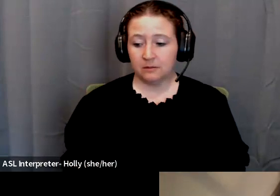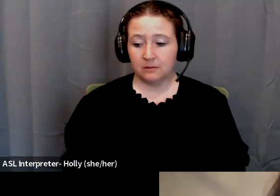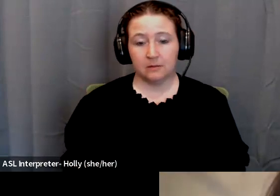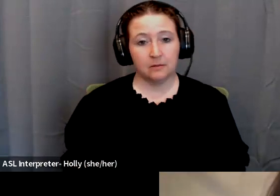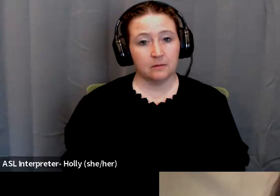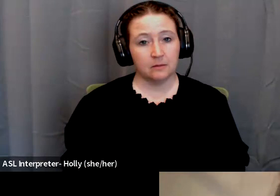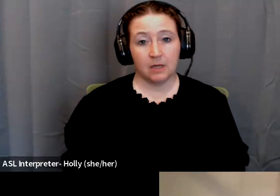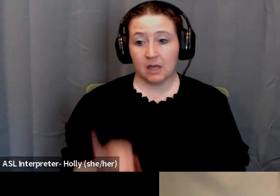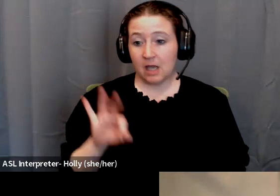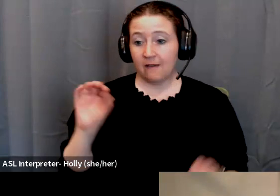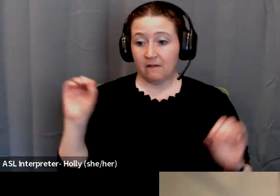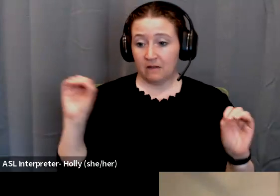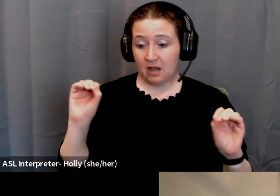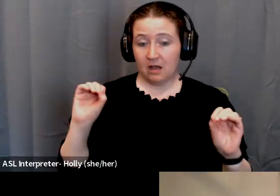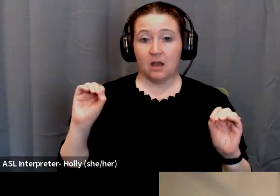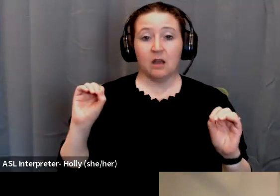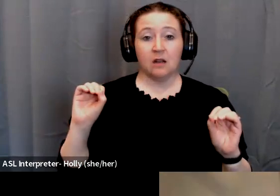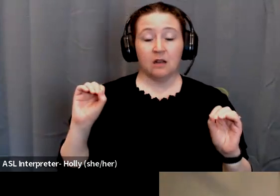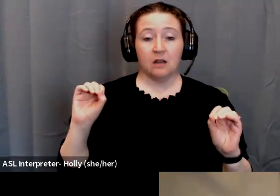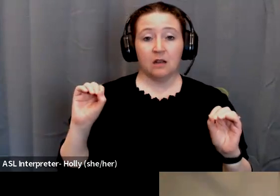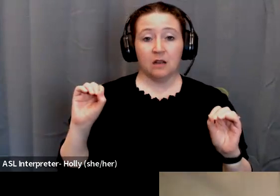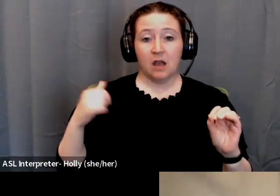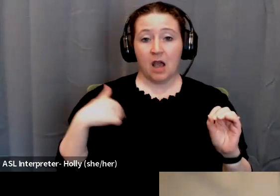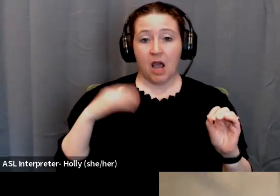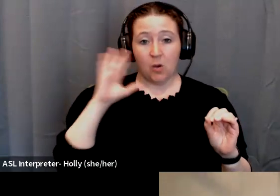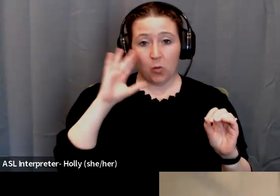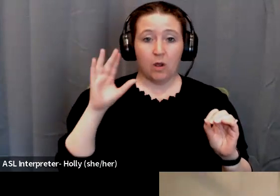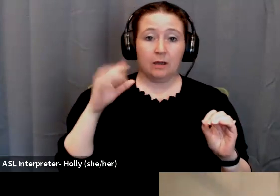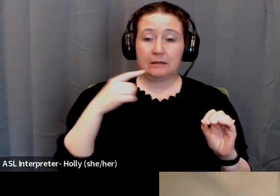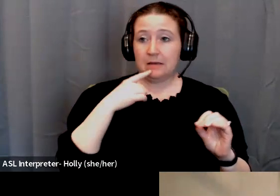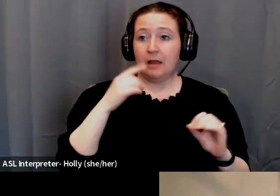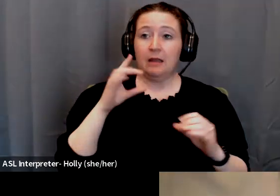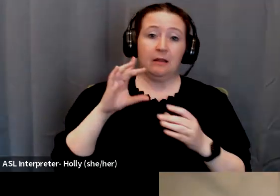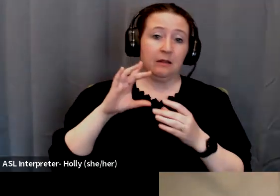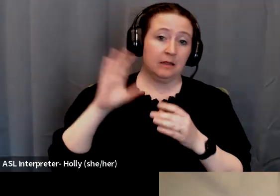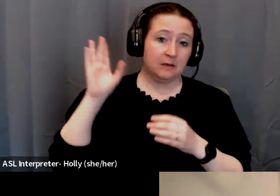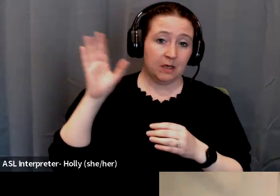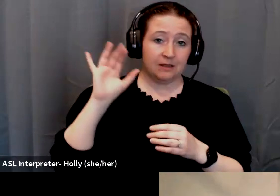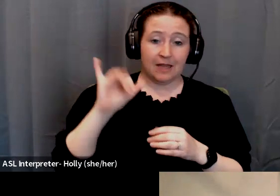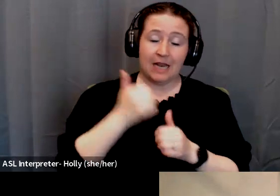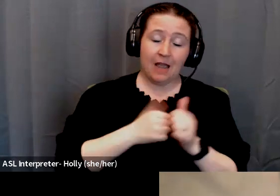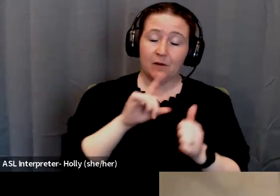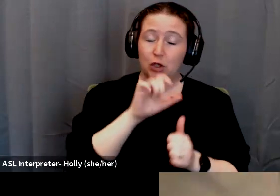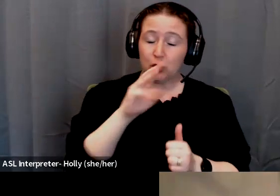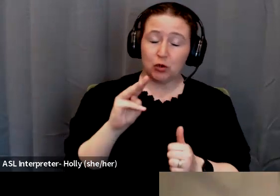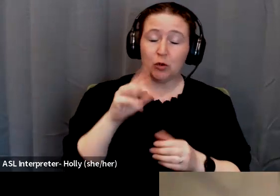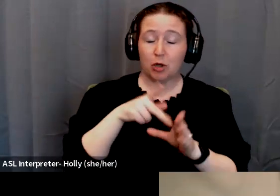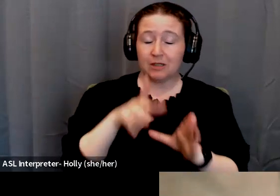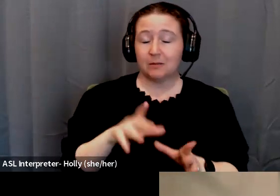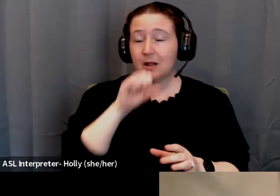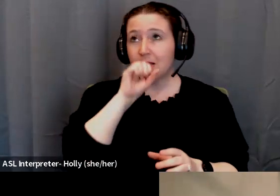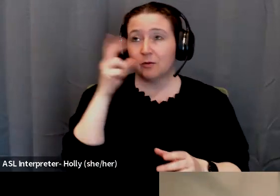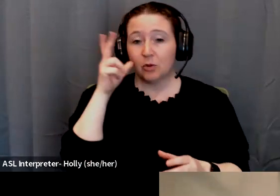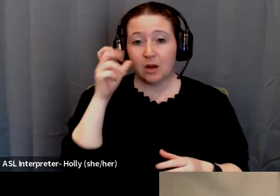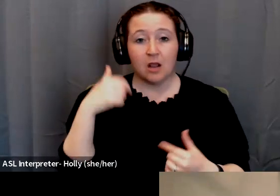Because if not, I'm going to say the speech that every Zoom participant loves to hear, which is, I'm going to